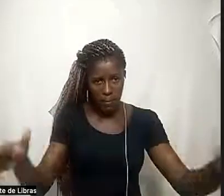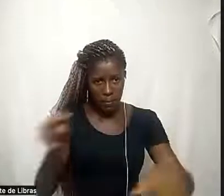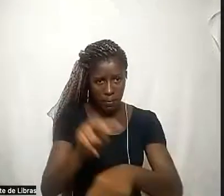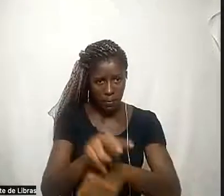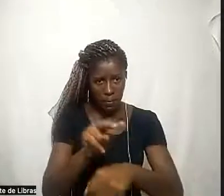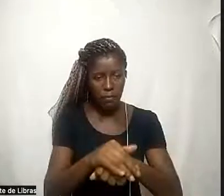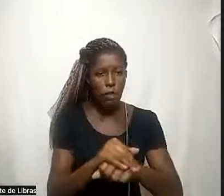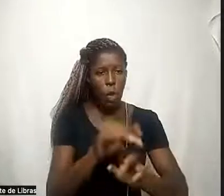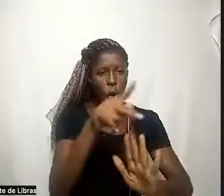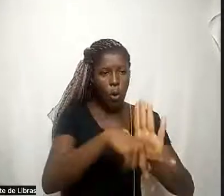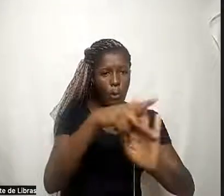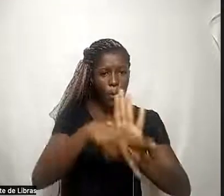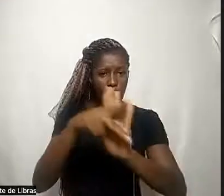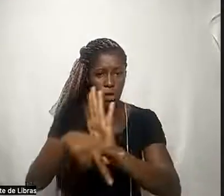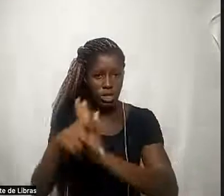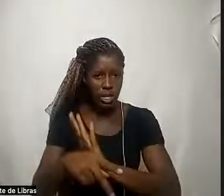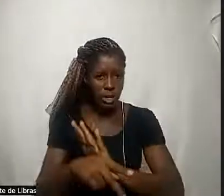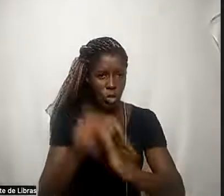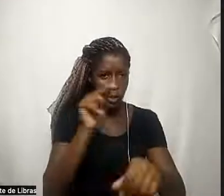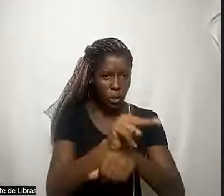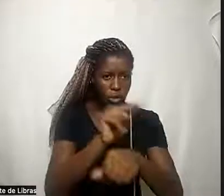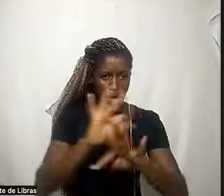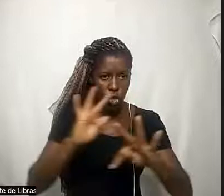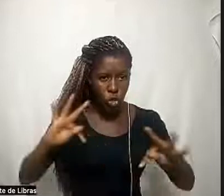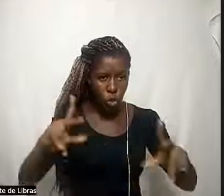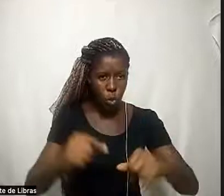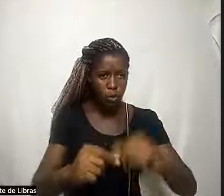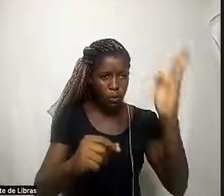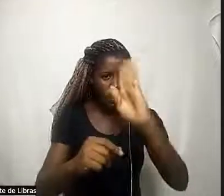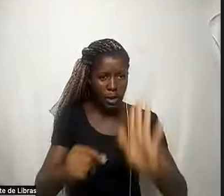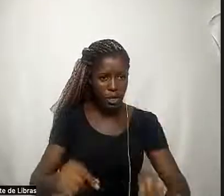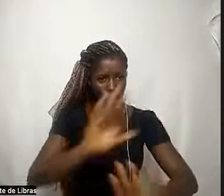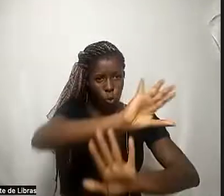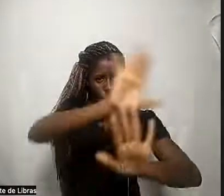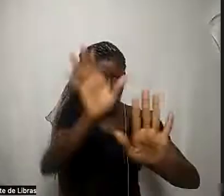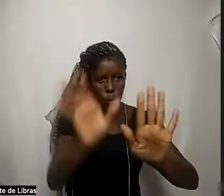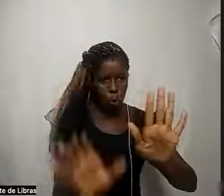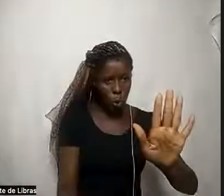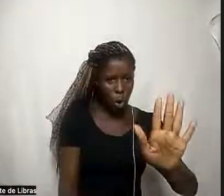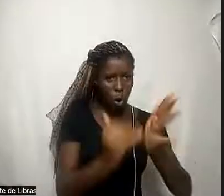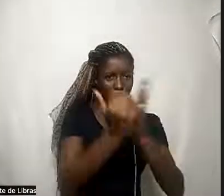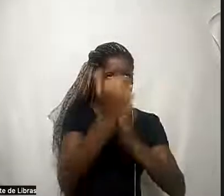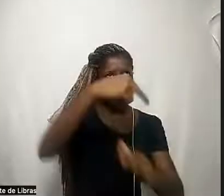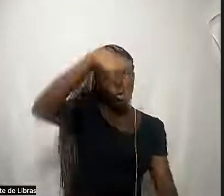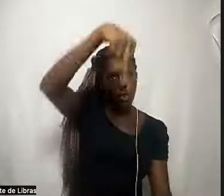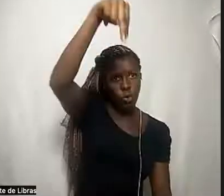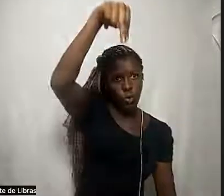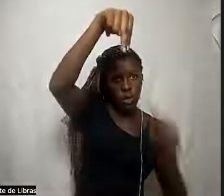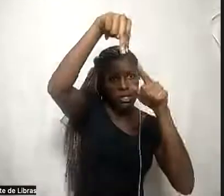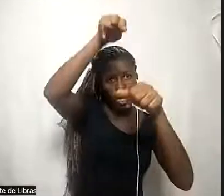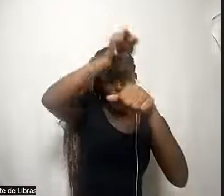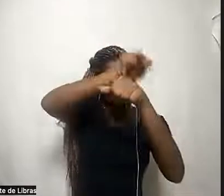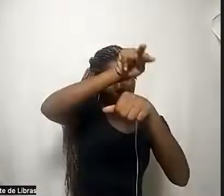We invest a lot in oceans, covering almost the entire Brazilian coast, starting in the